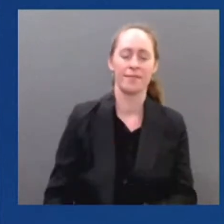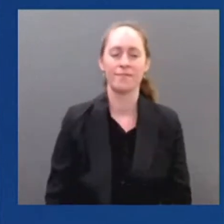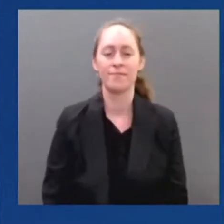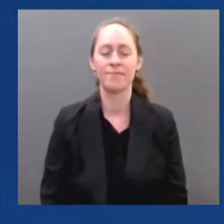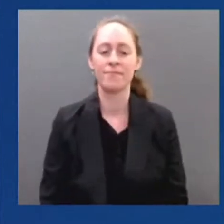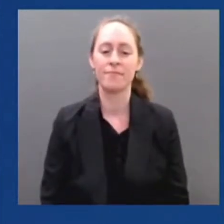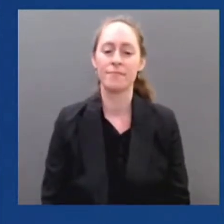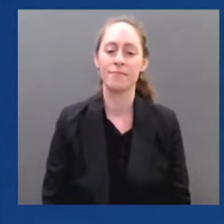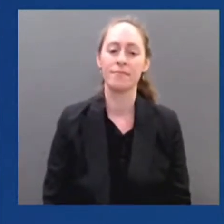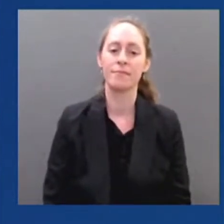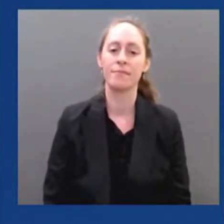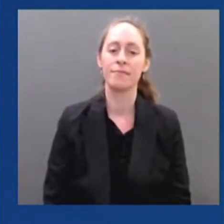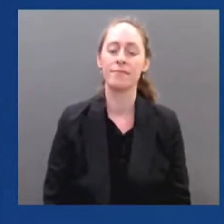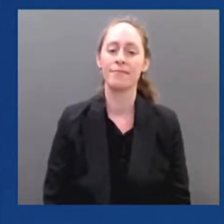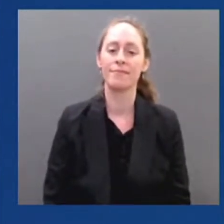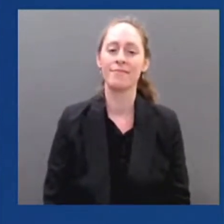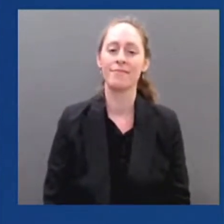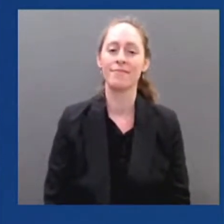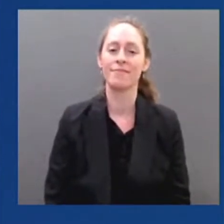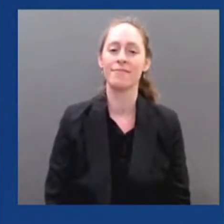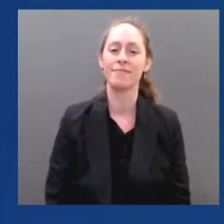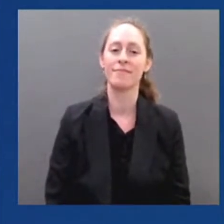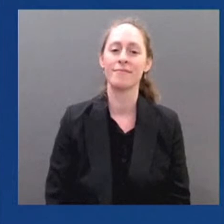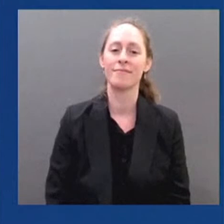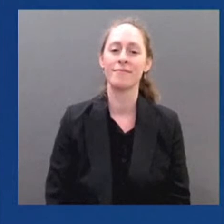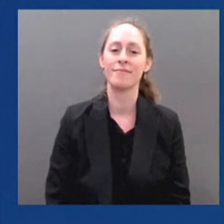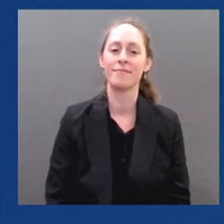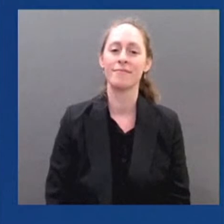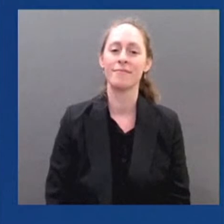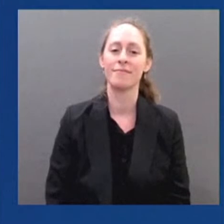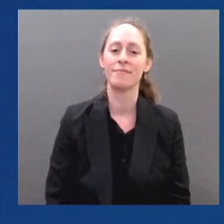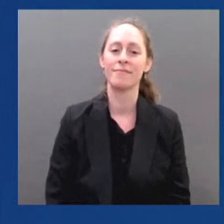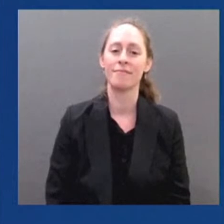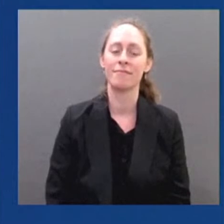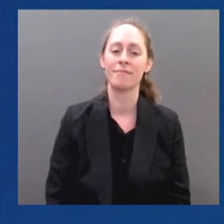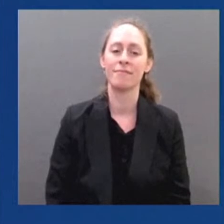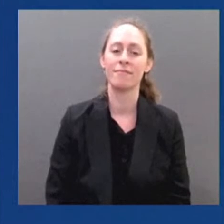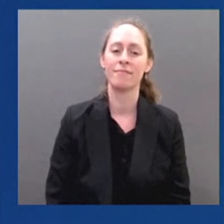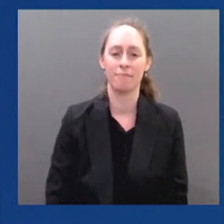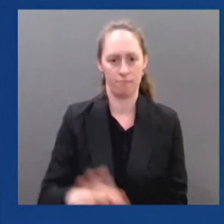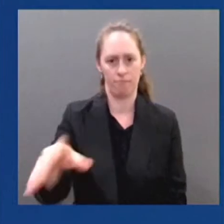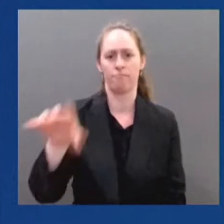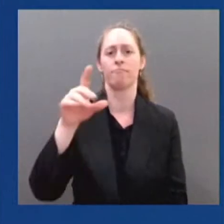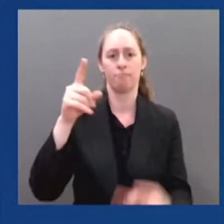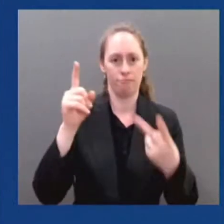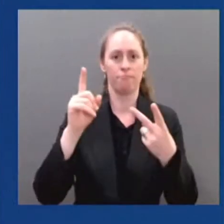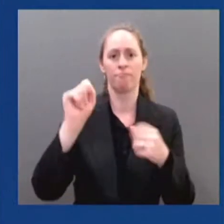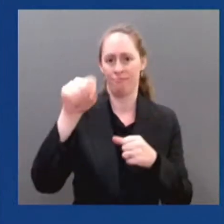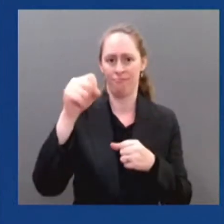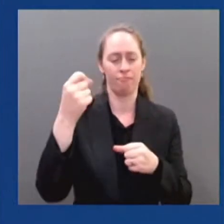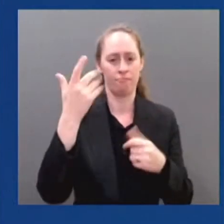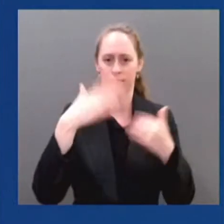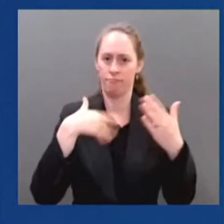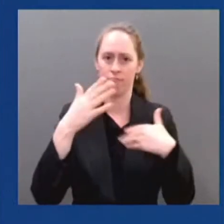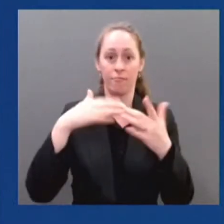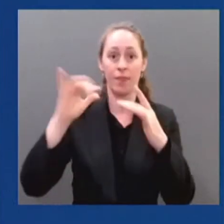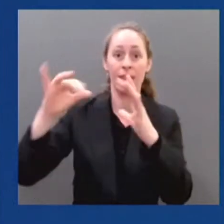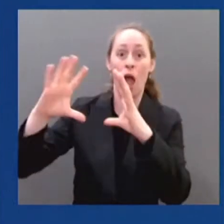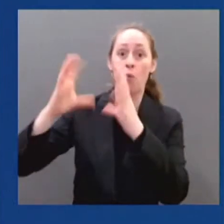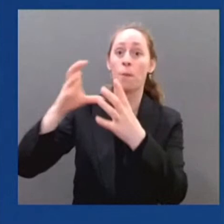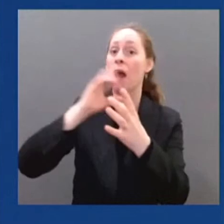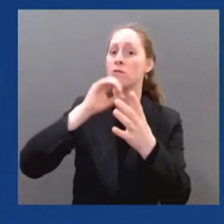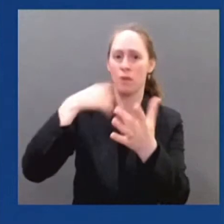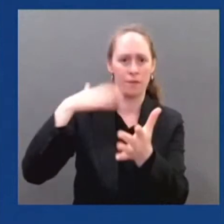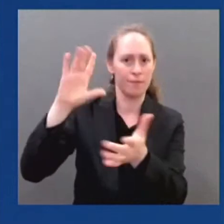almost every age group. Certainly on mRNA vaccines, we were the first to do that for adults. And then we have moved